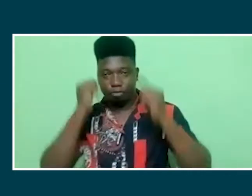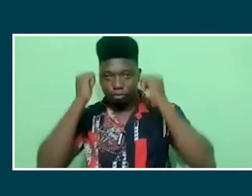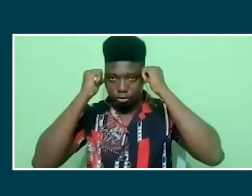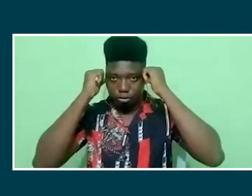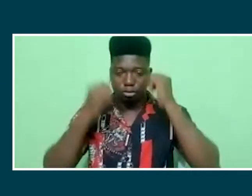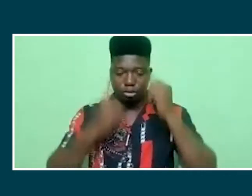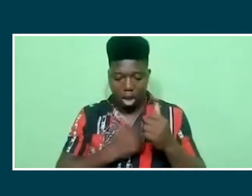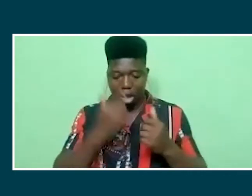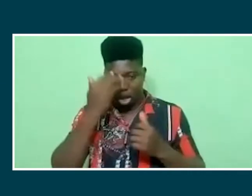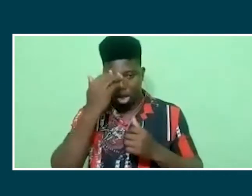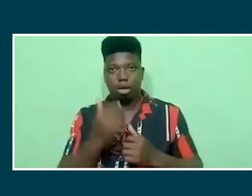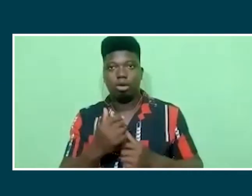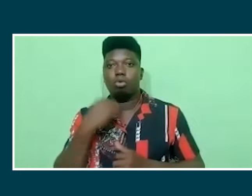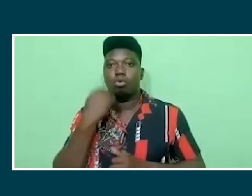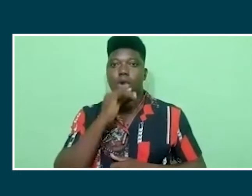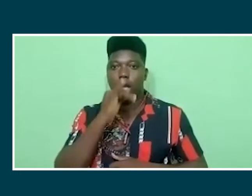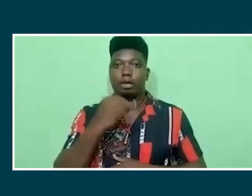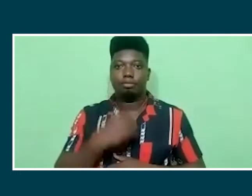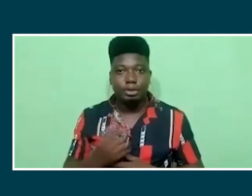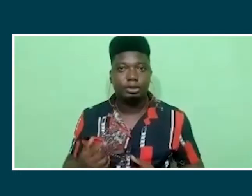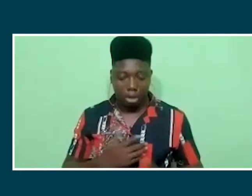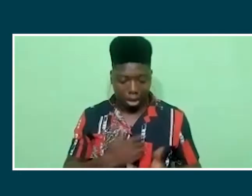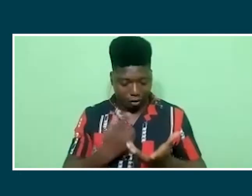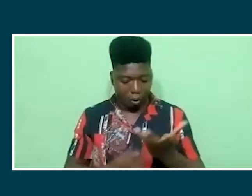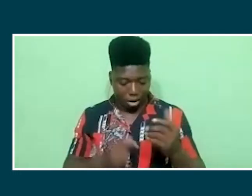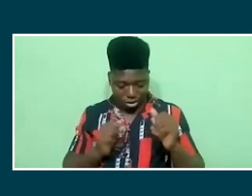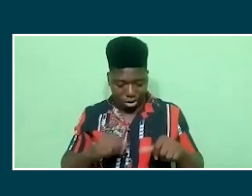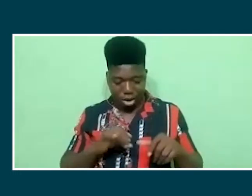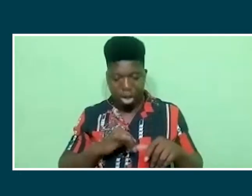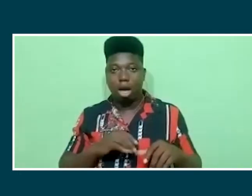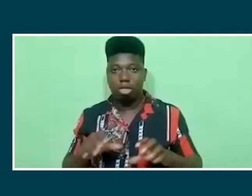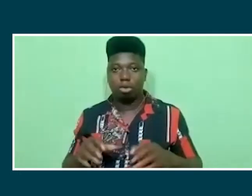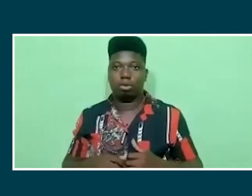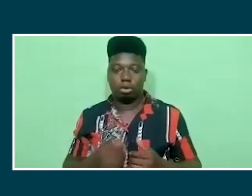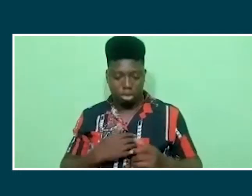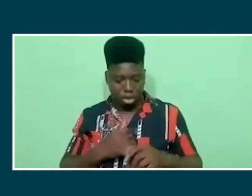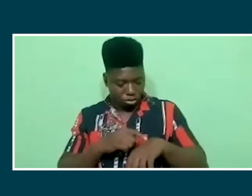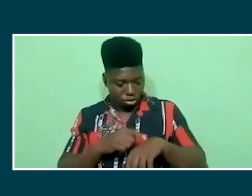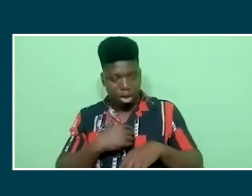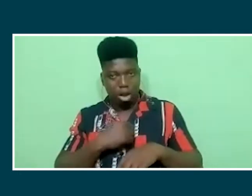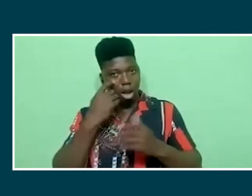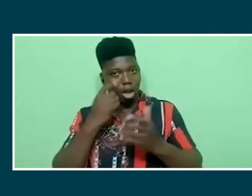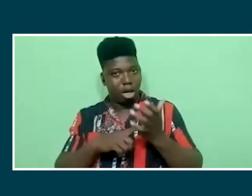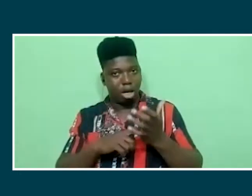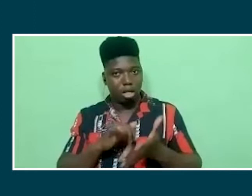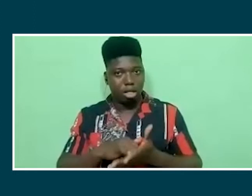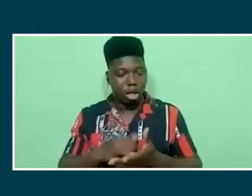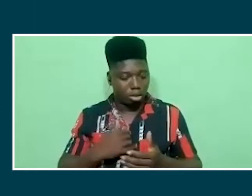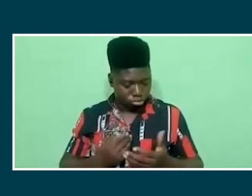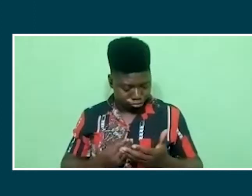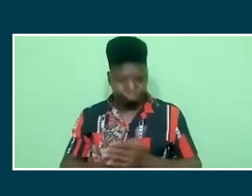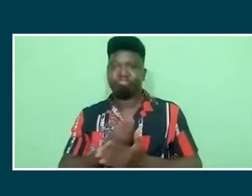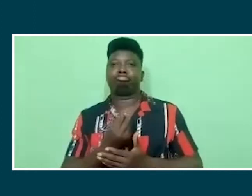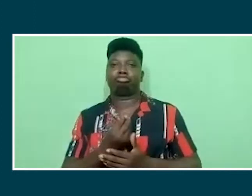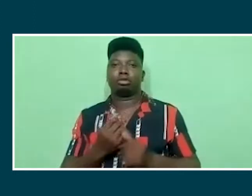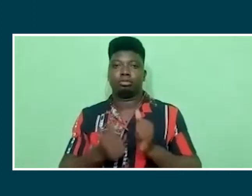who is me and what can I do. And the moment I realized that, I'm telling you, most of my friends who were laughing at